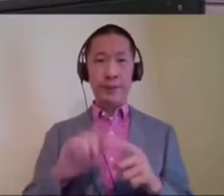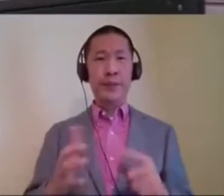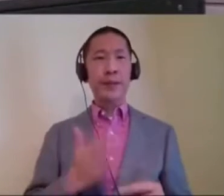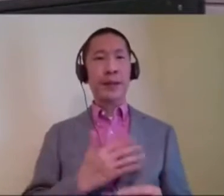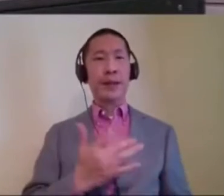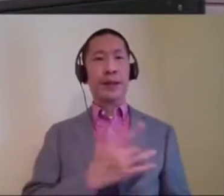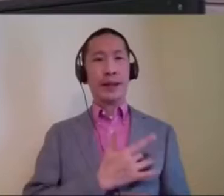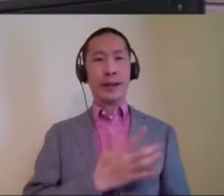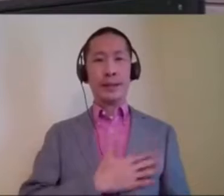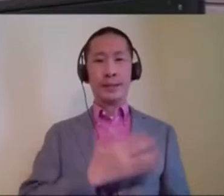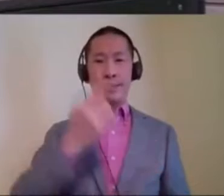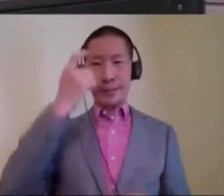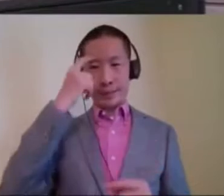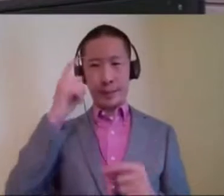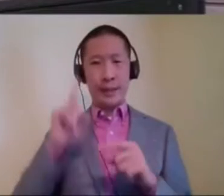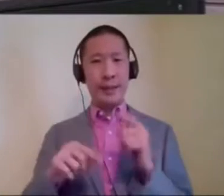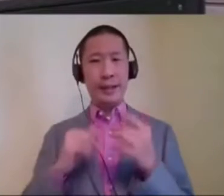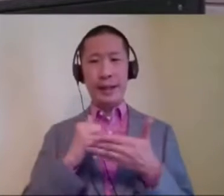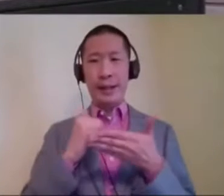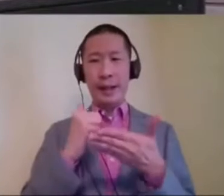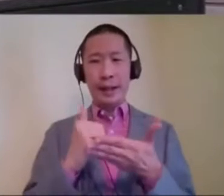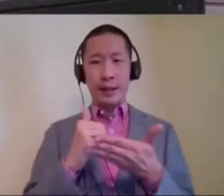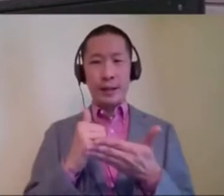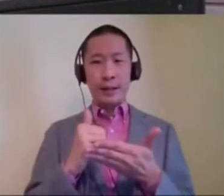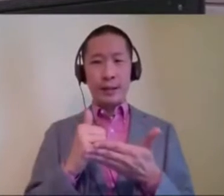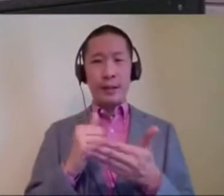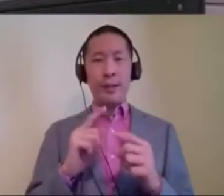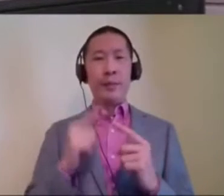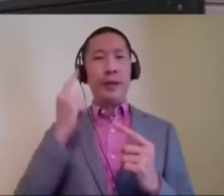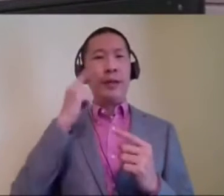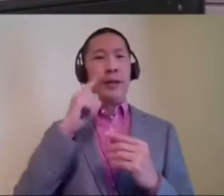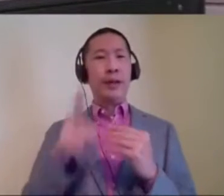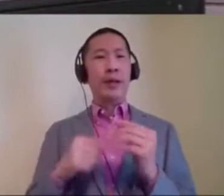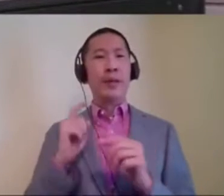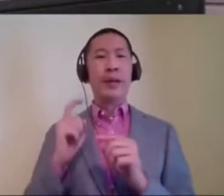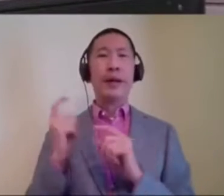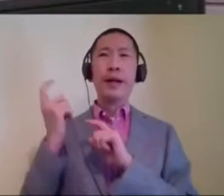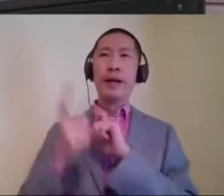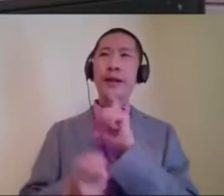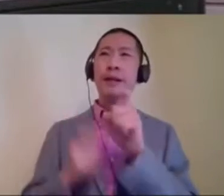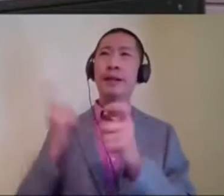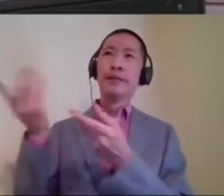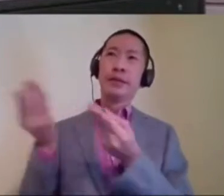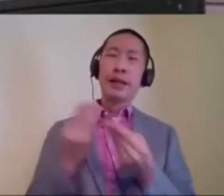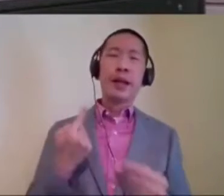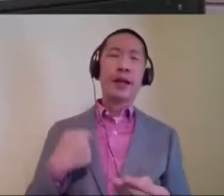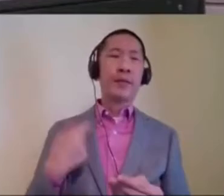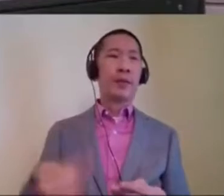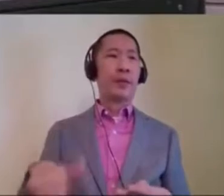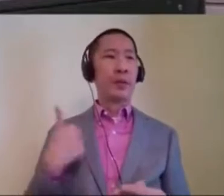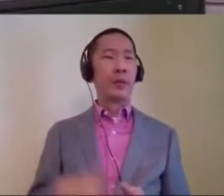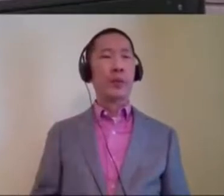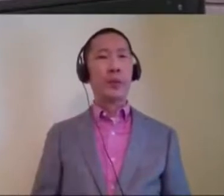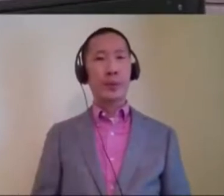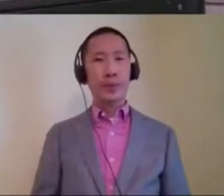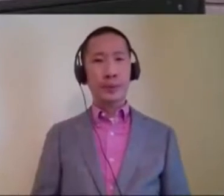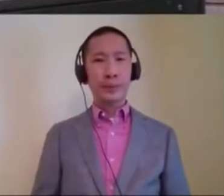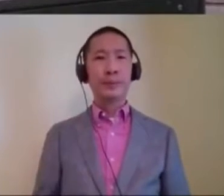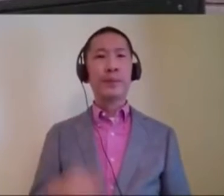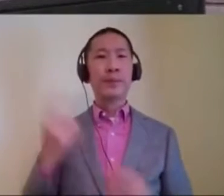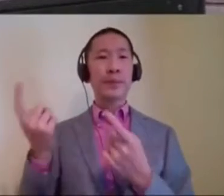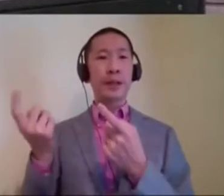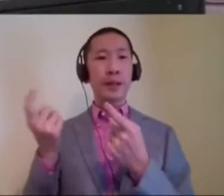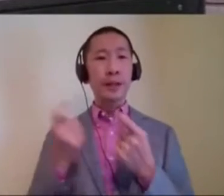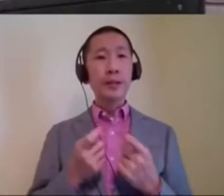my mind cannot help but think about the gift she gave me. She gave me